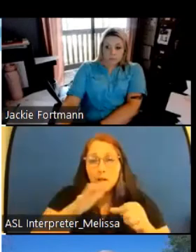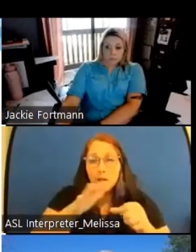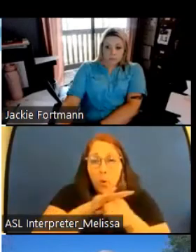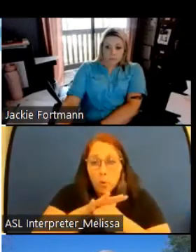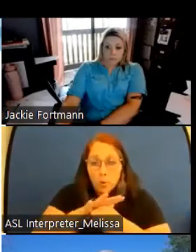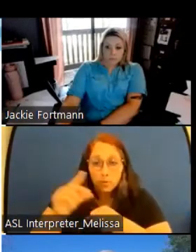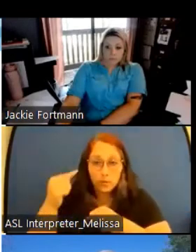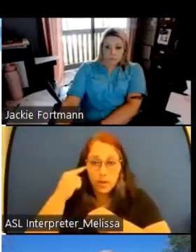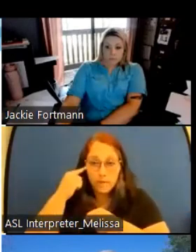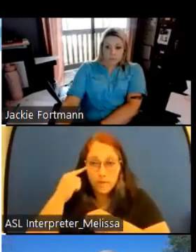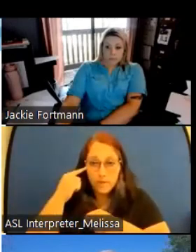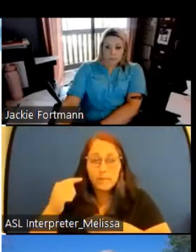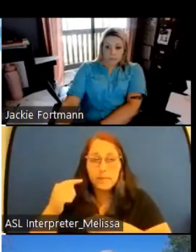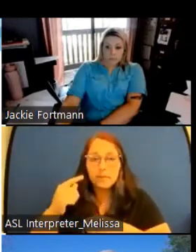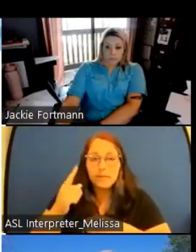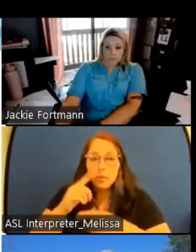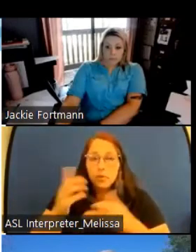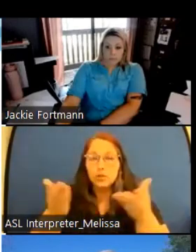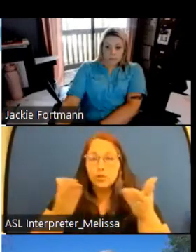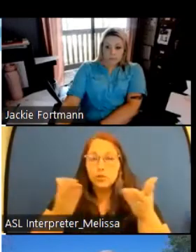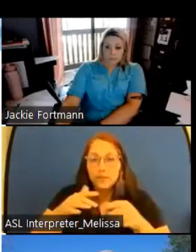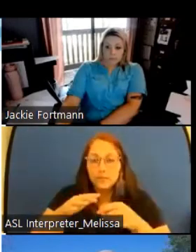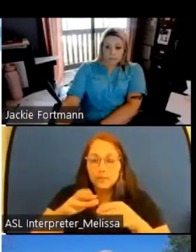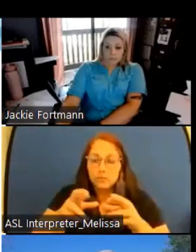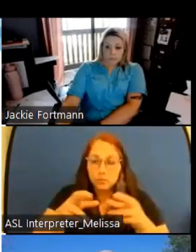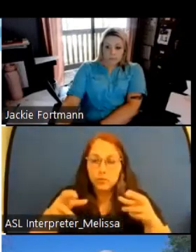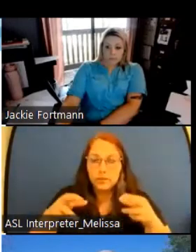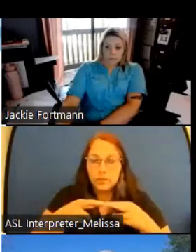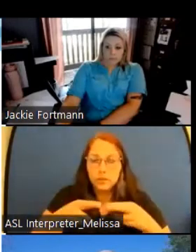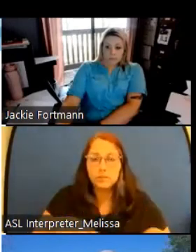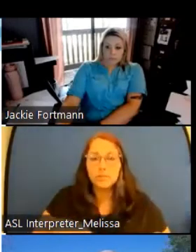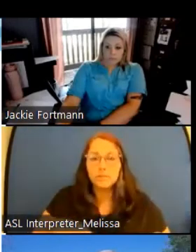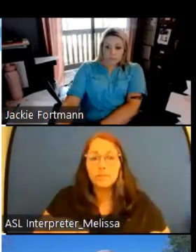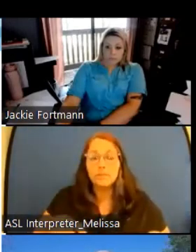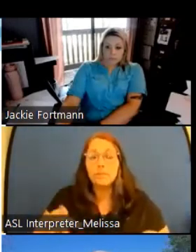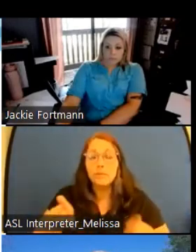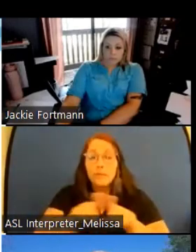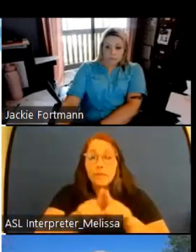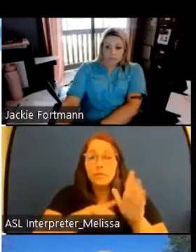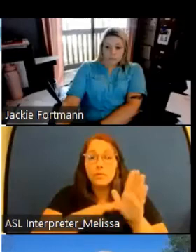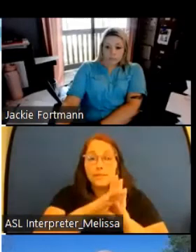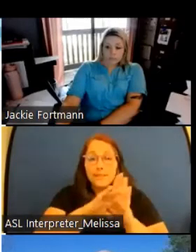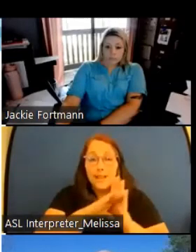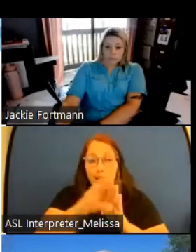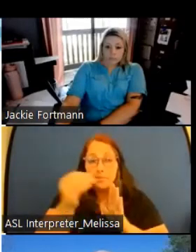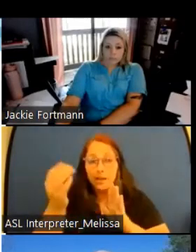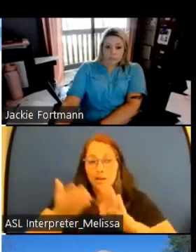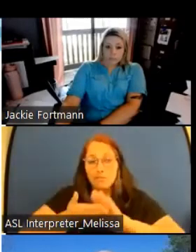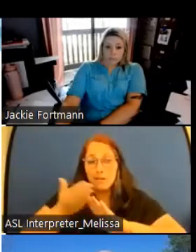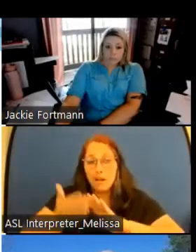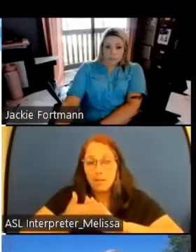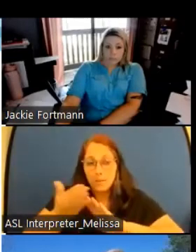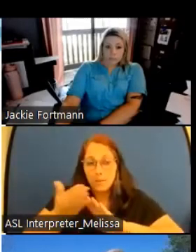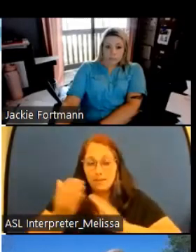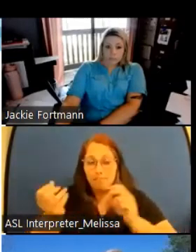our service region. And we've developed and we currently operate numerous